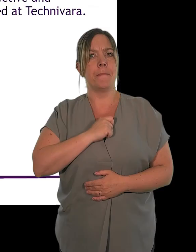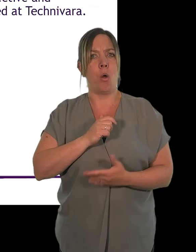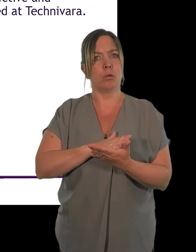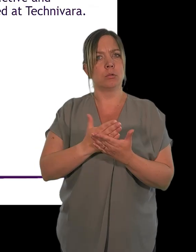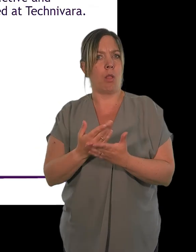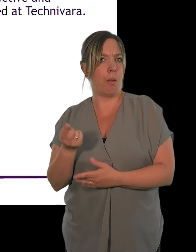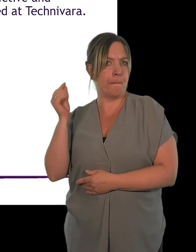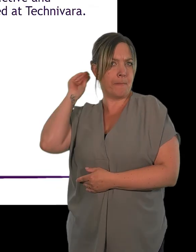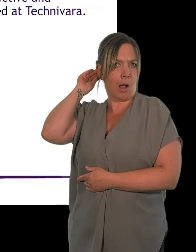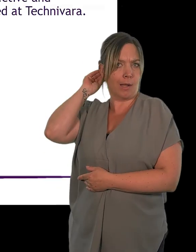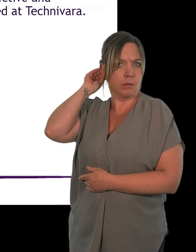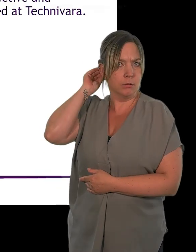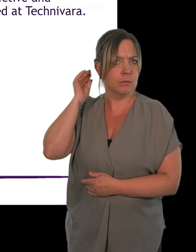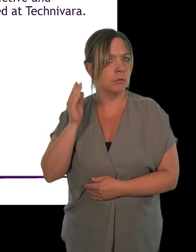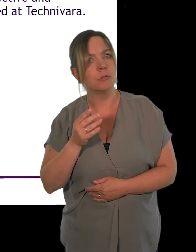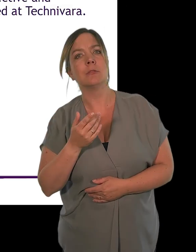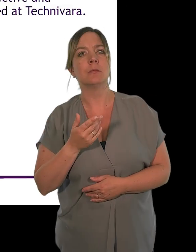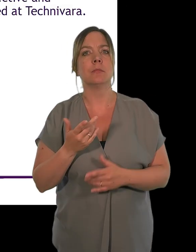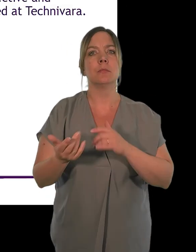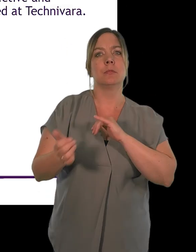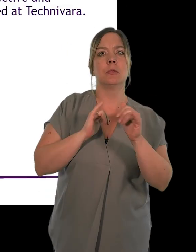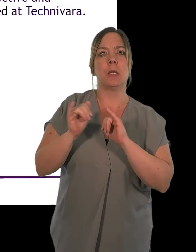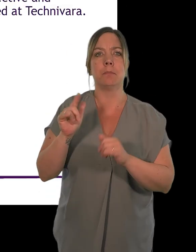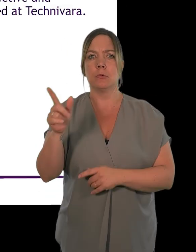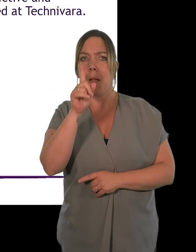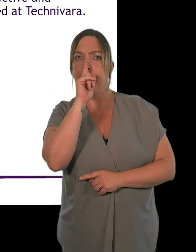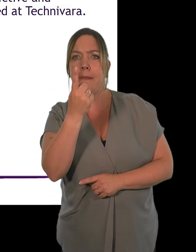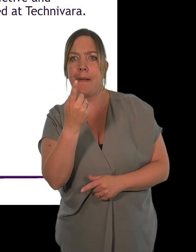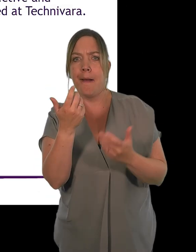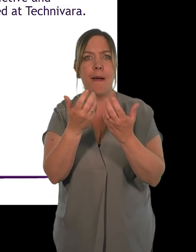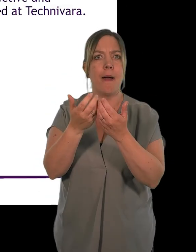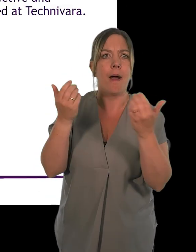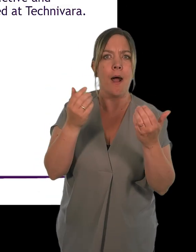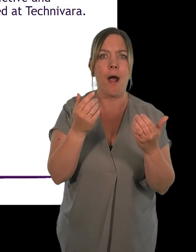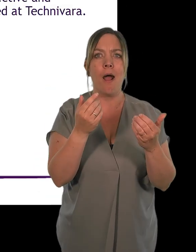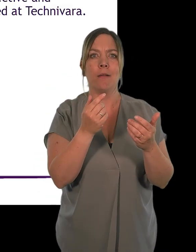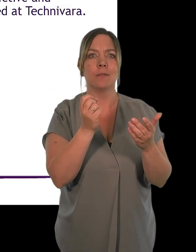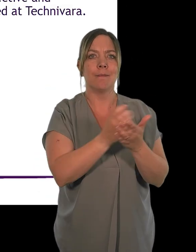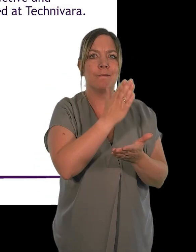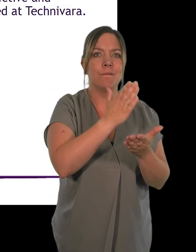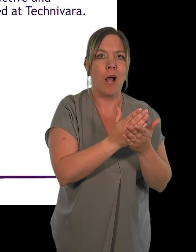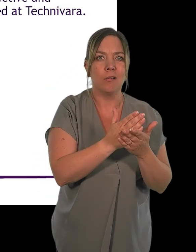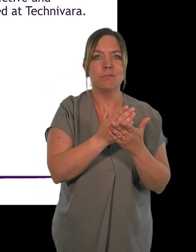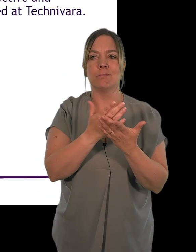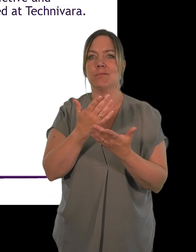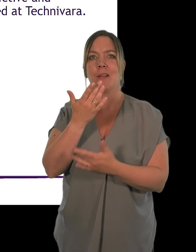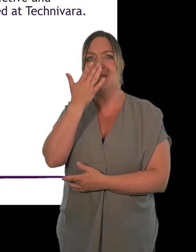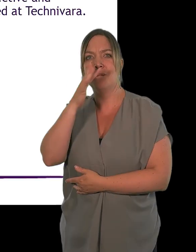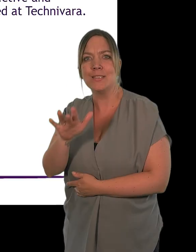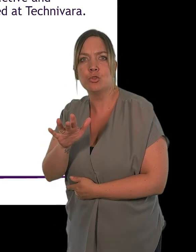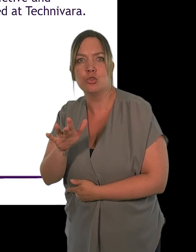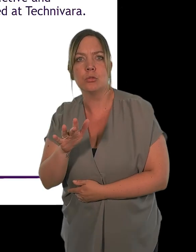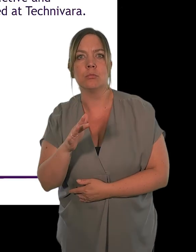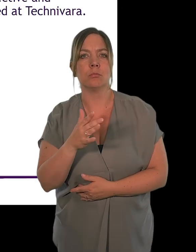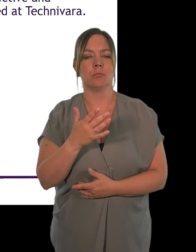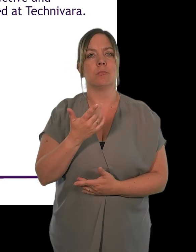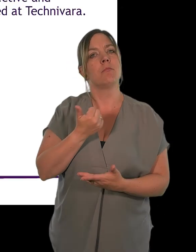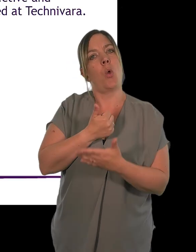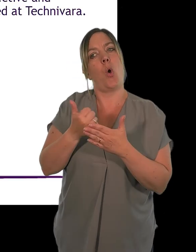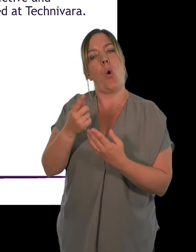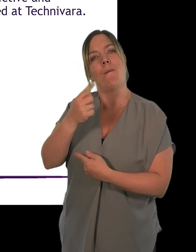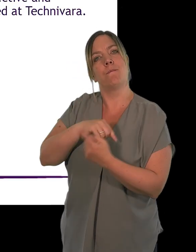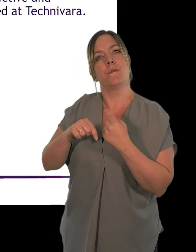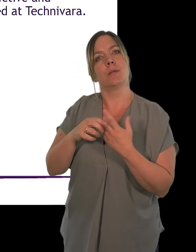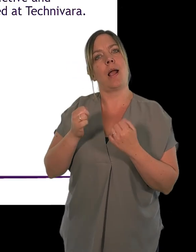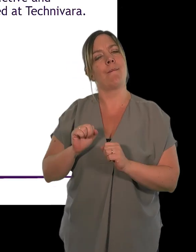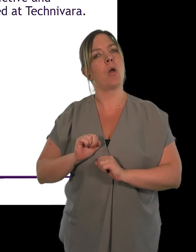biases, and sometimes we'll see that they can't separate fact from fiction and often drive personal